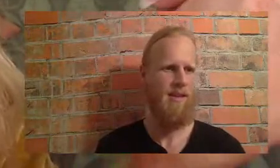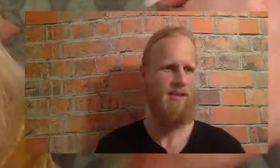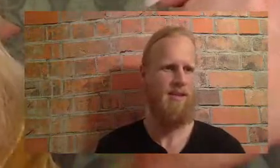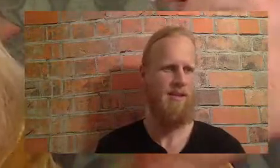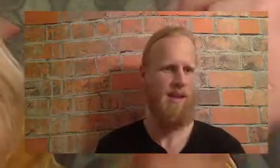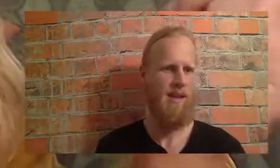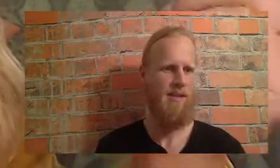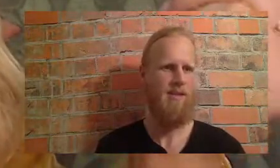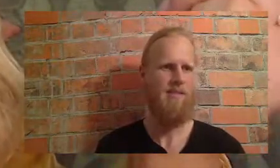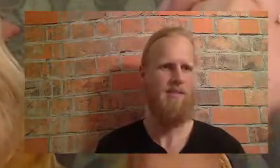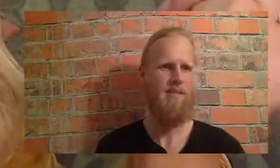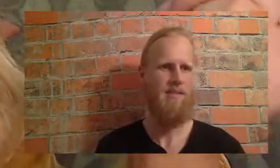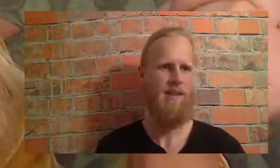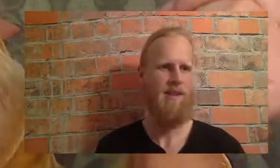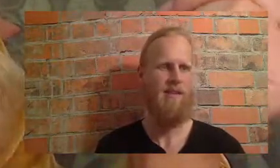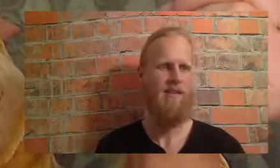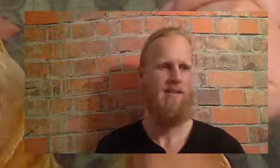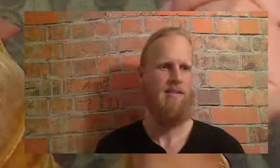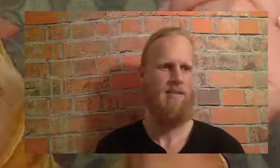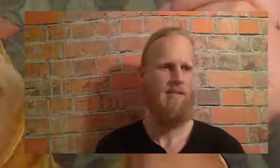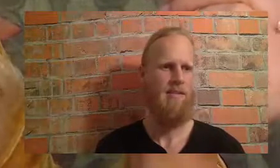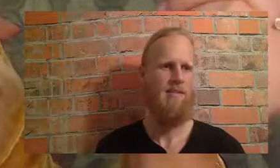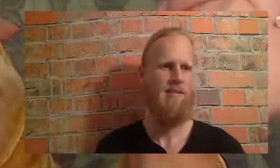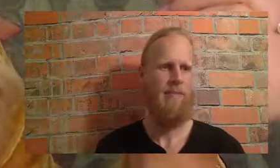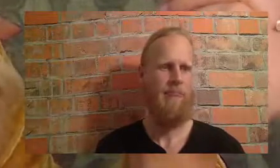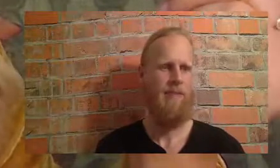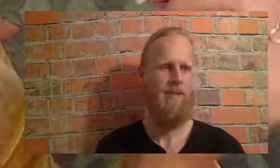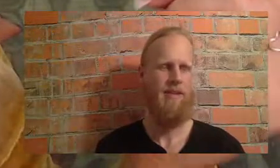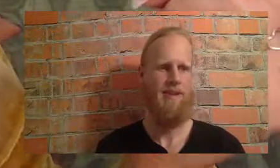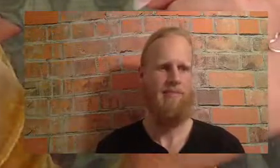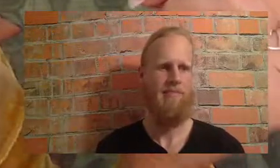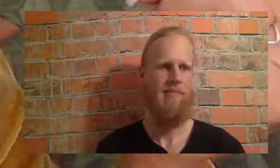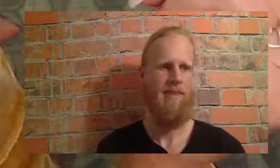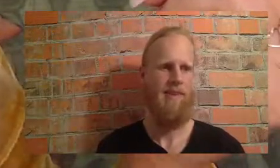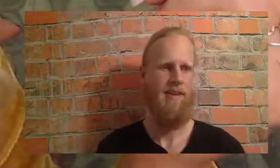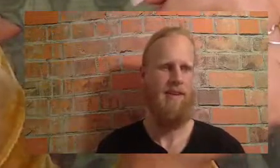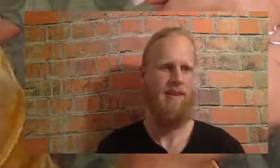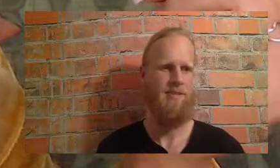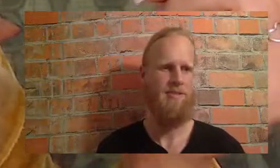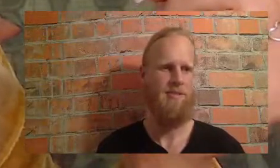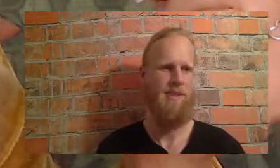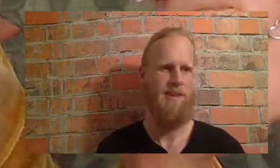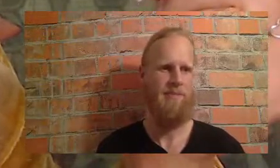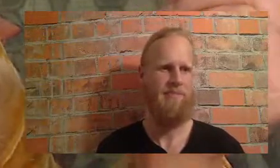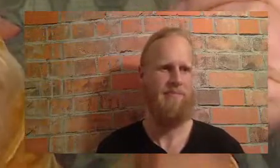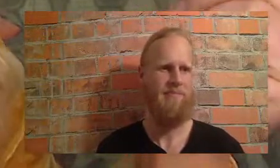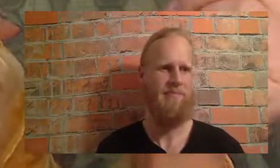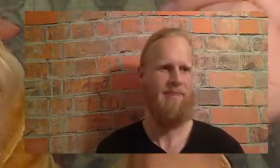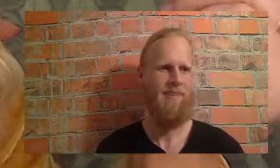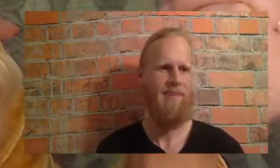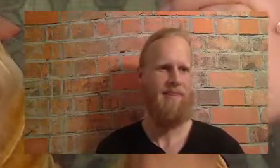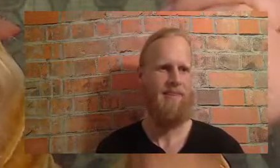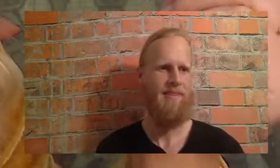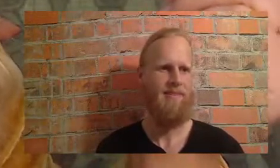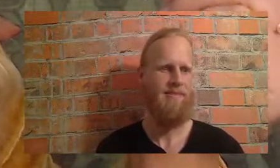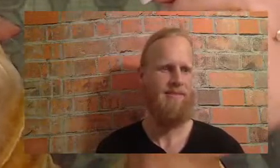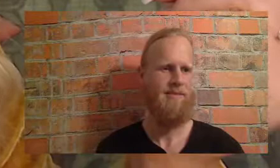have almost exactly the same type of neurons in your heart. They're called